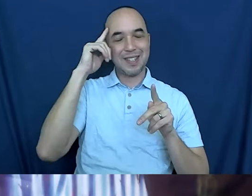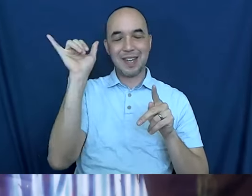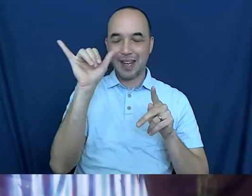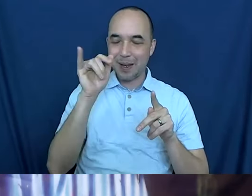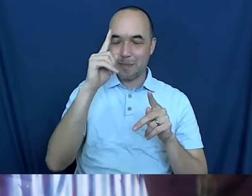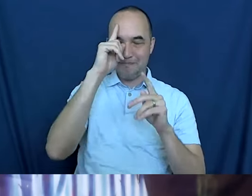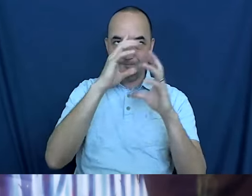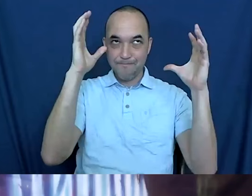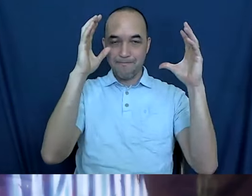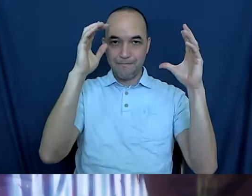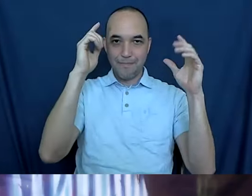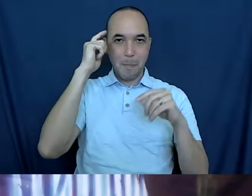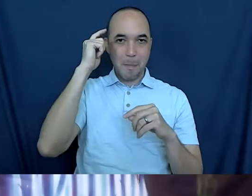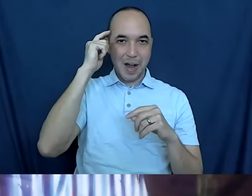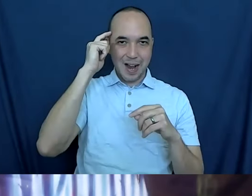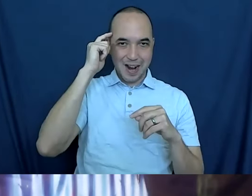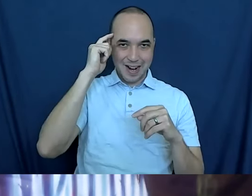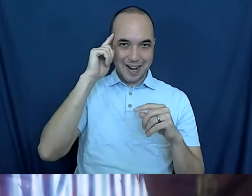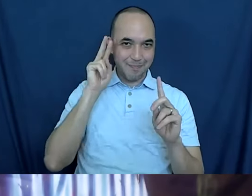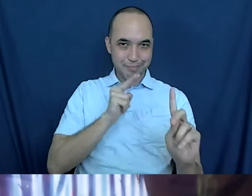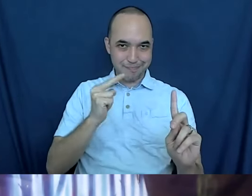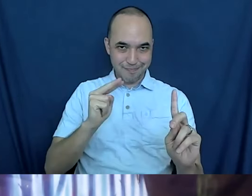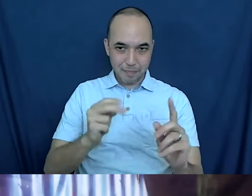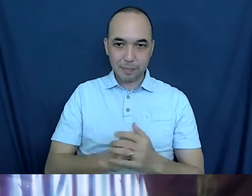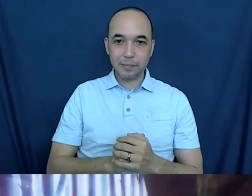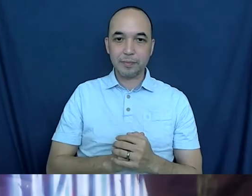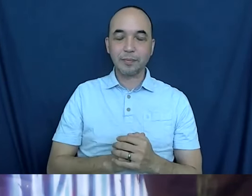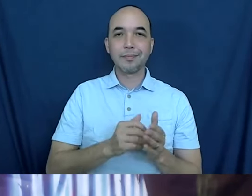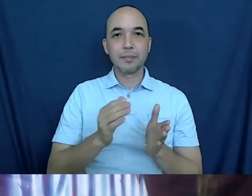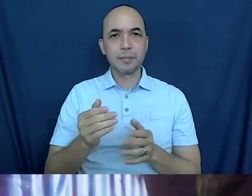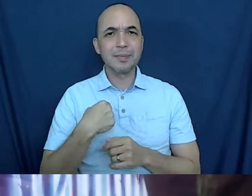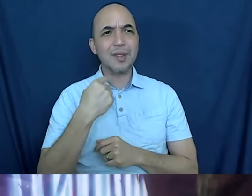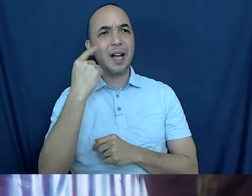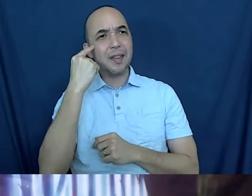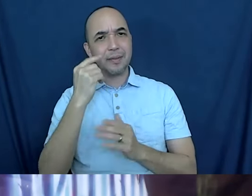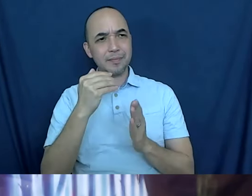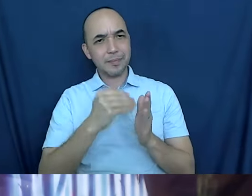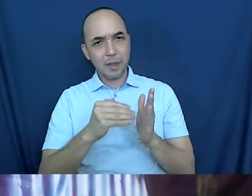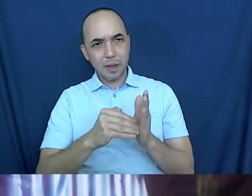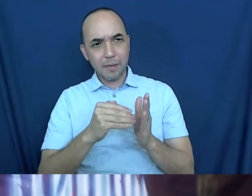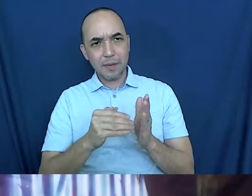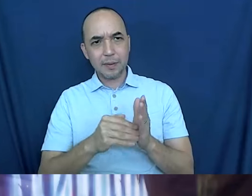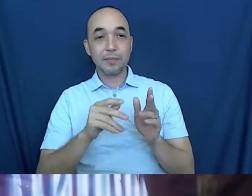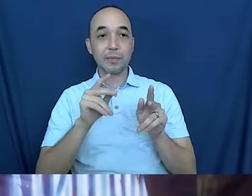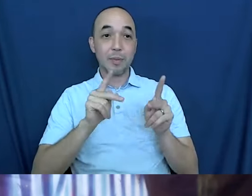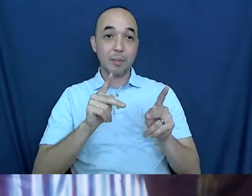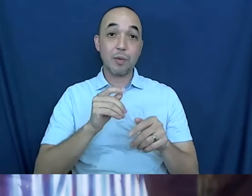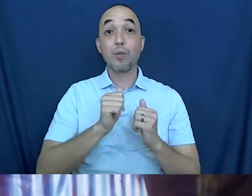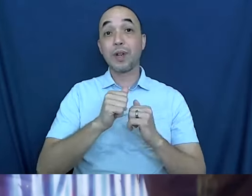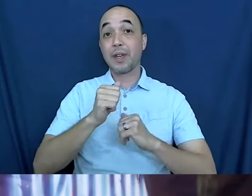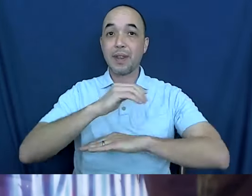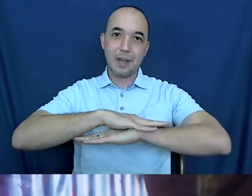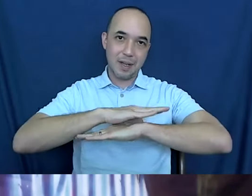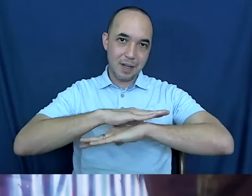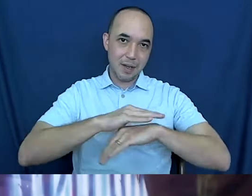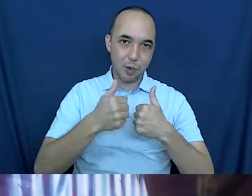Okay, I was gonna say, I think often people, especially in tabletop games, will